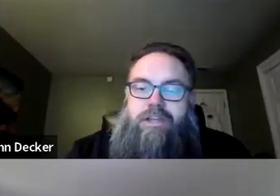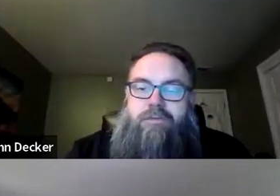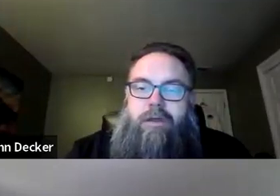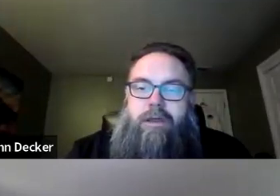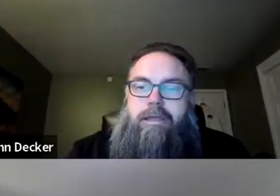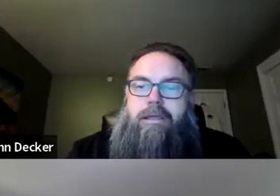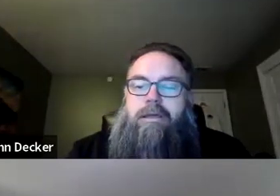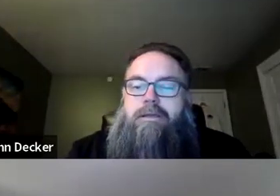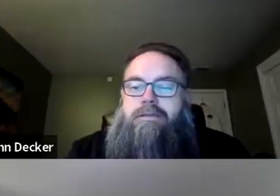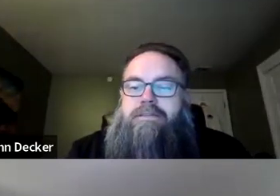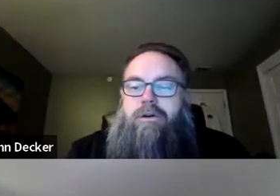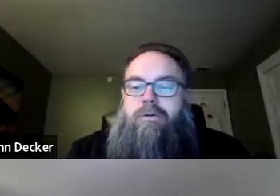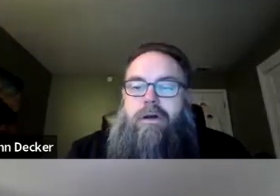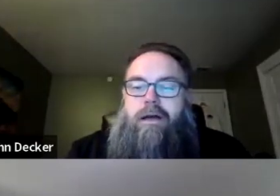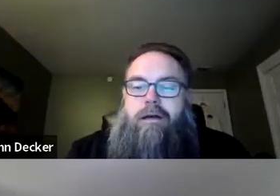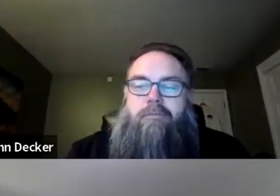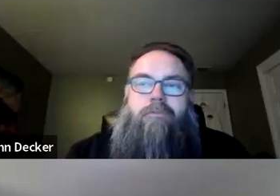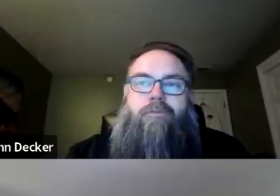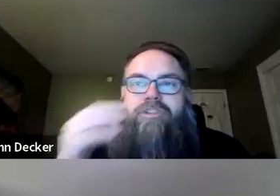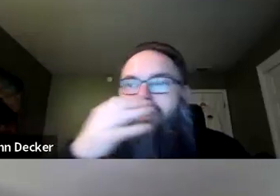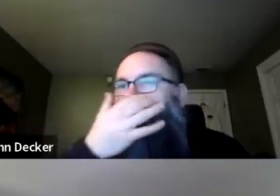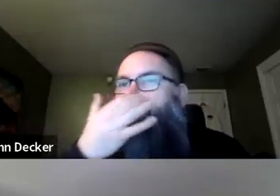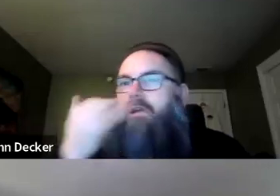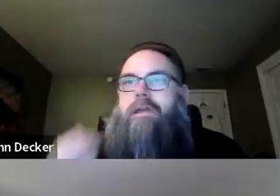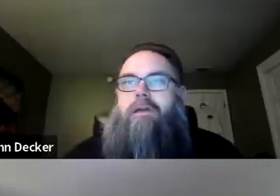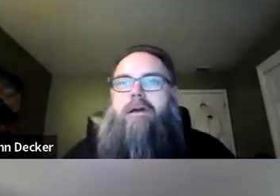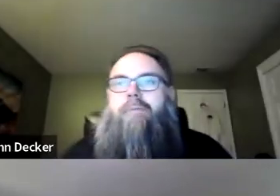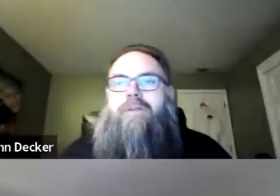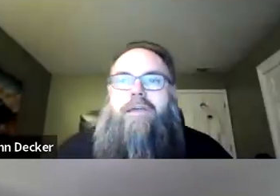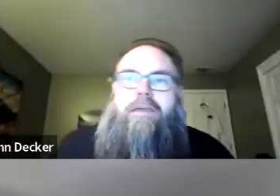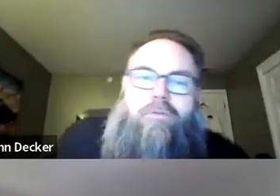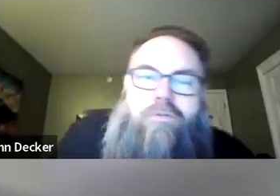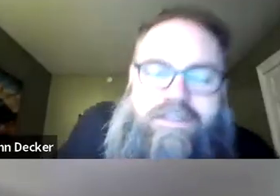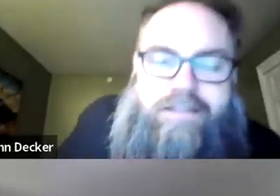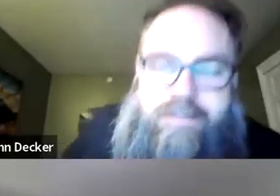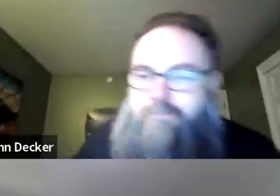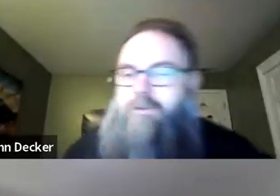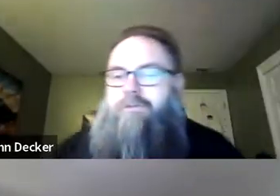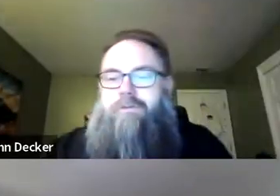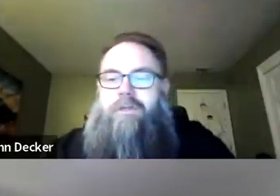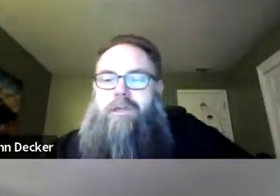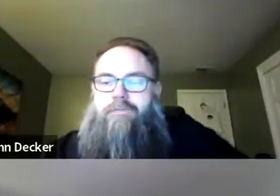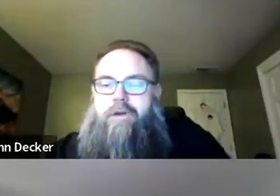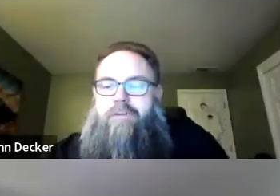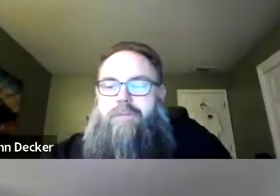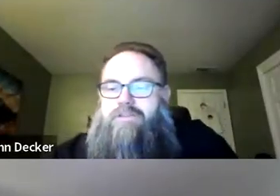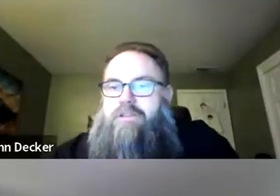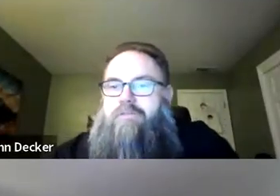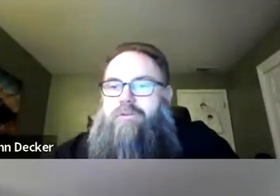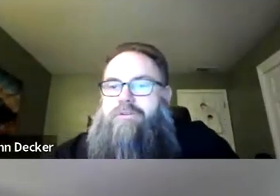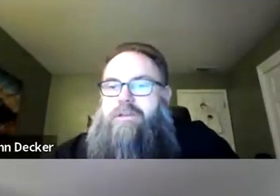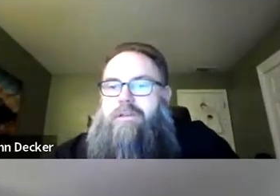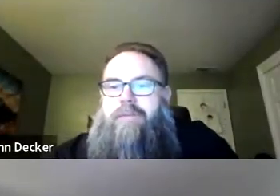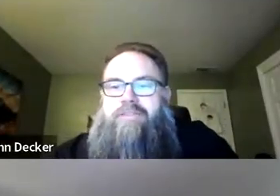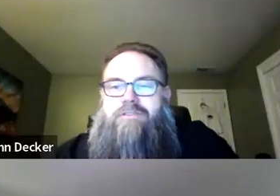for January? So for January billing, and we'll set this up for you. If you have a bachelor's